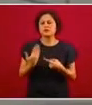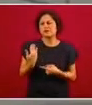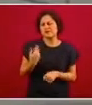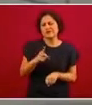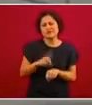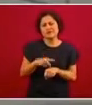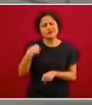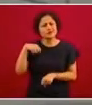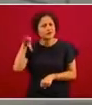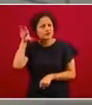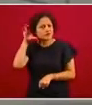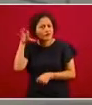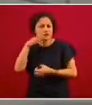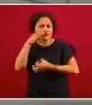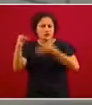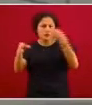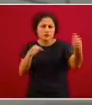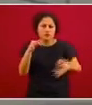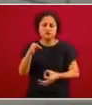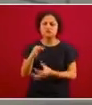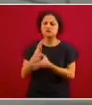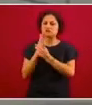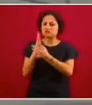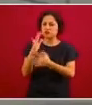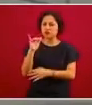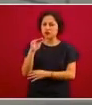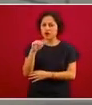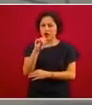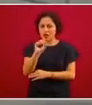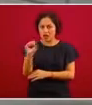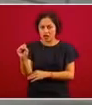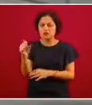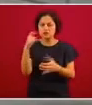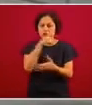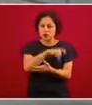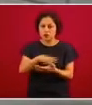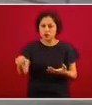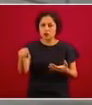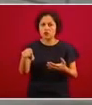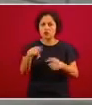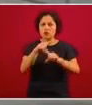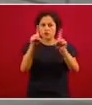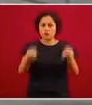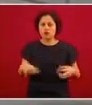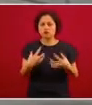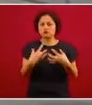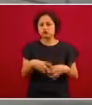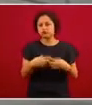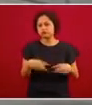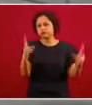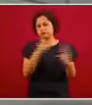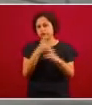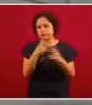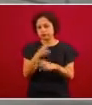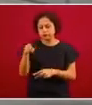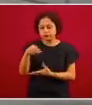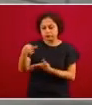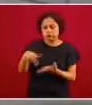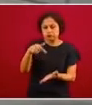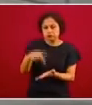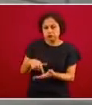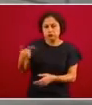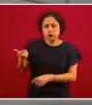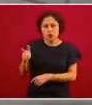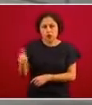que mencionaba. Yes, doctor. A few days ago we saw a report that stated